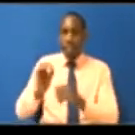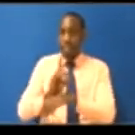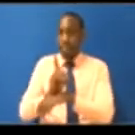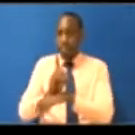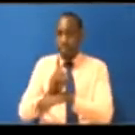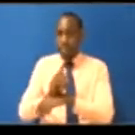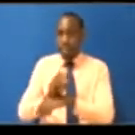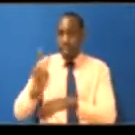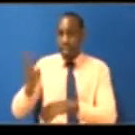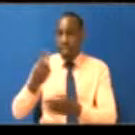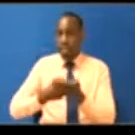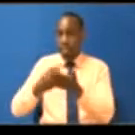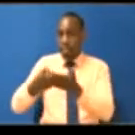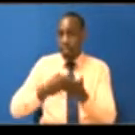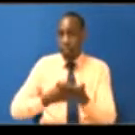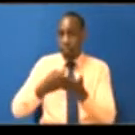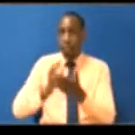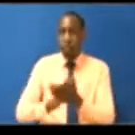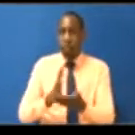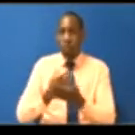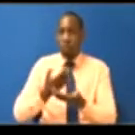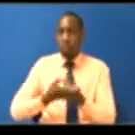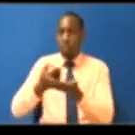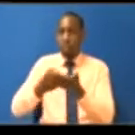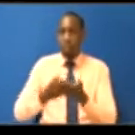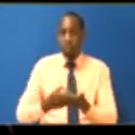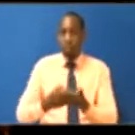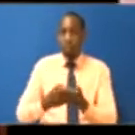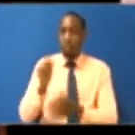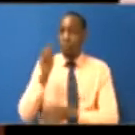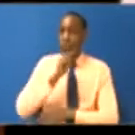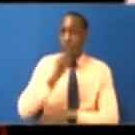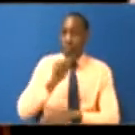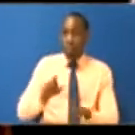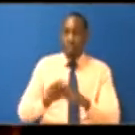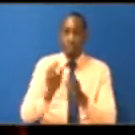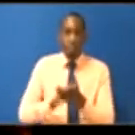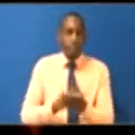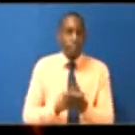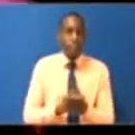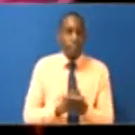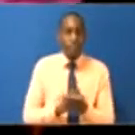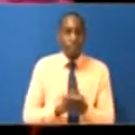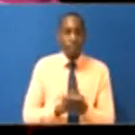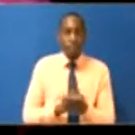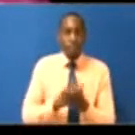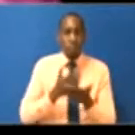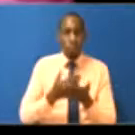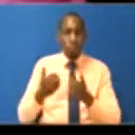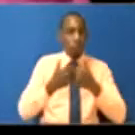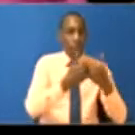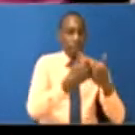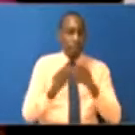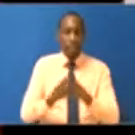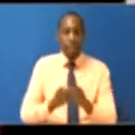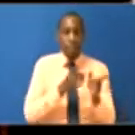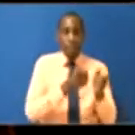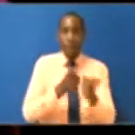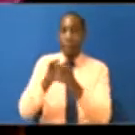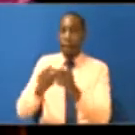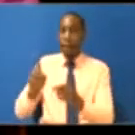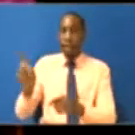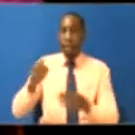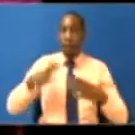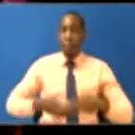of the second debate quite a heated one francis uh quite in an encounter a banter that many